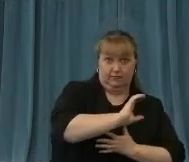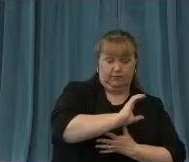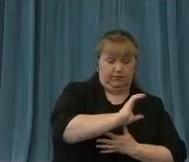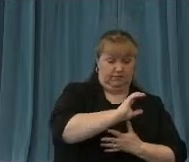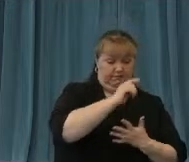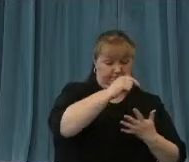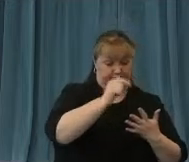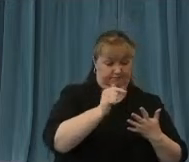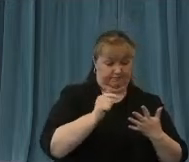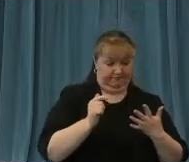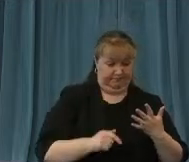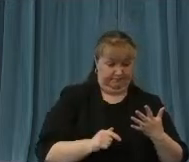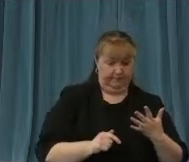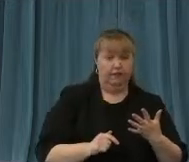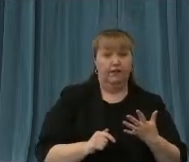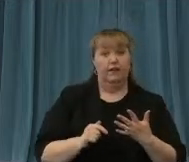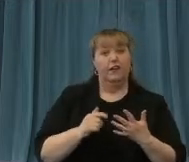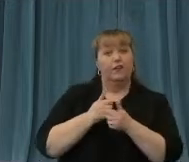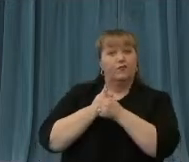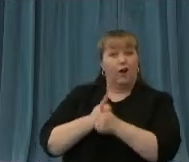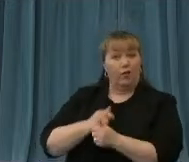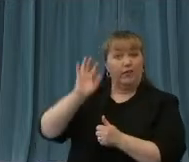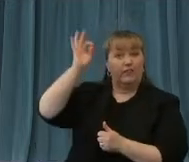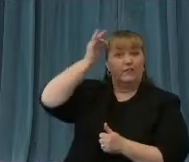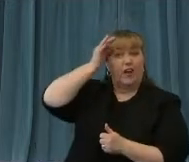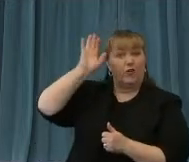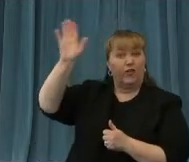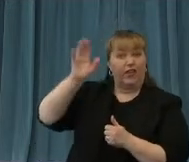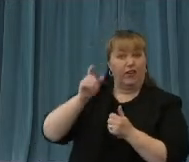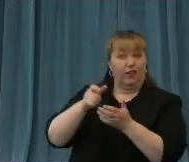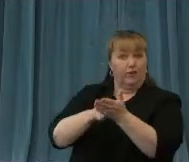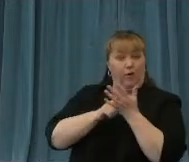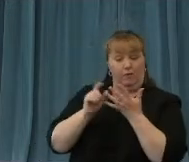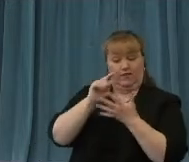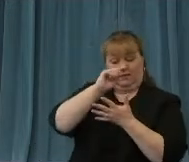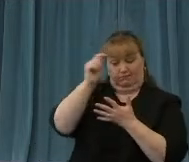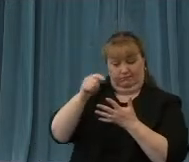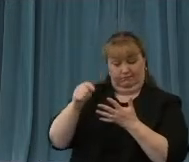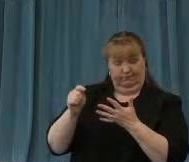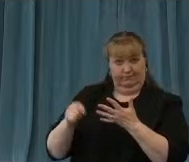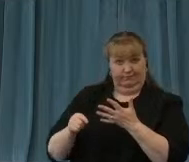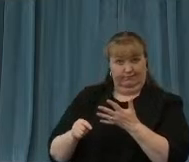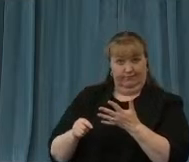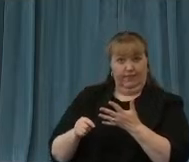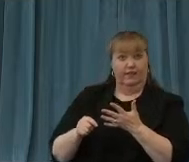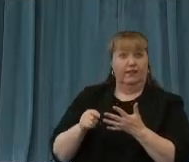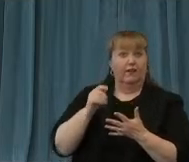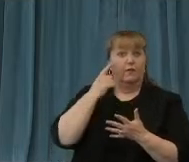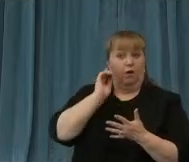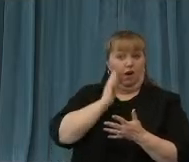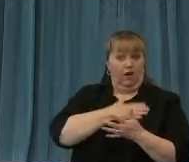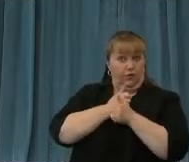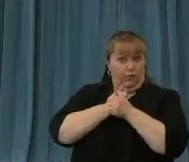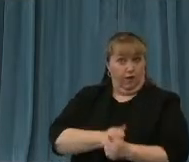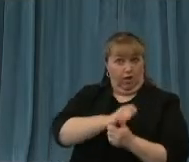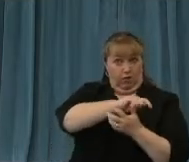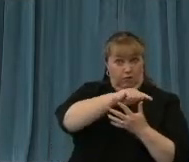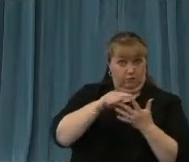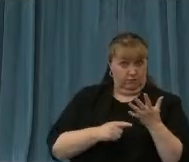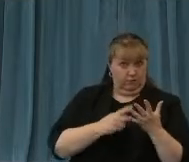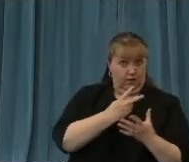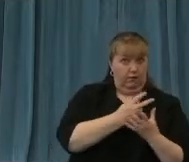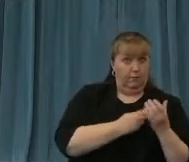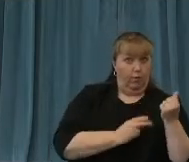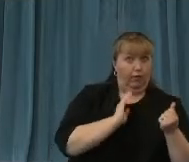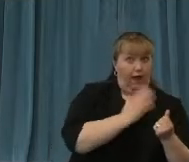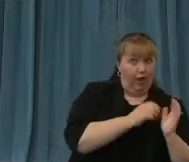you a firm date as to when we will meet all of this criteria to begin phase one reopening plans. If we continue